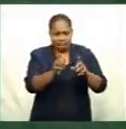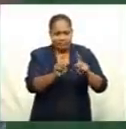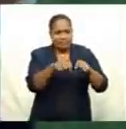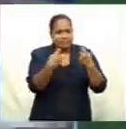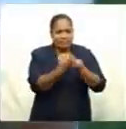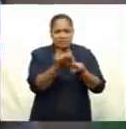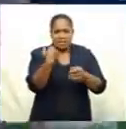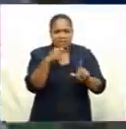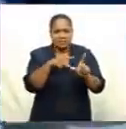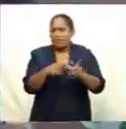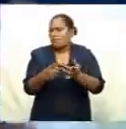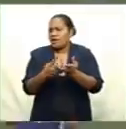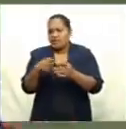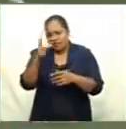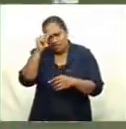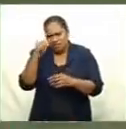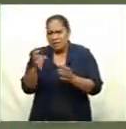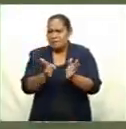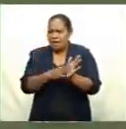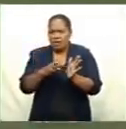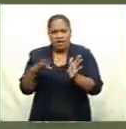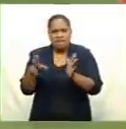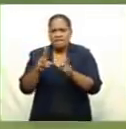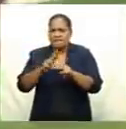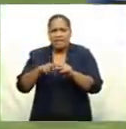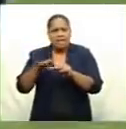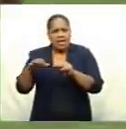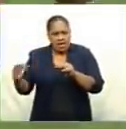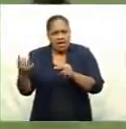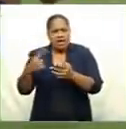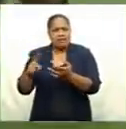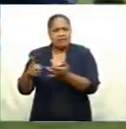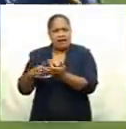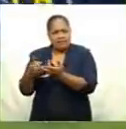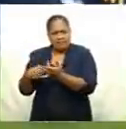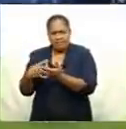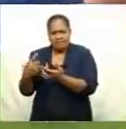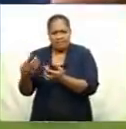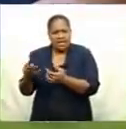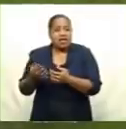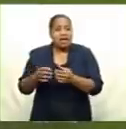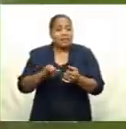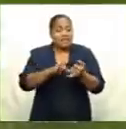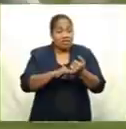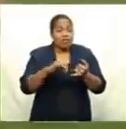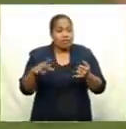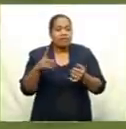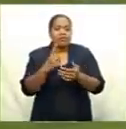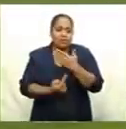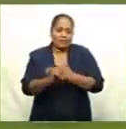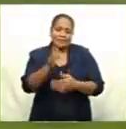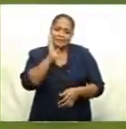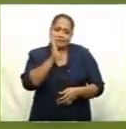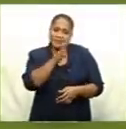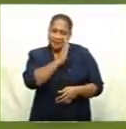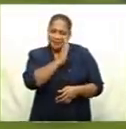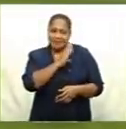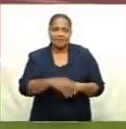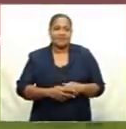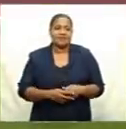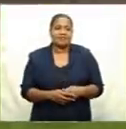squad are Marika Korimbete, Filippo Dangunu and Rob Valetini, while Seru Pepeli Uru misses out.